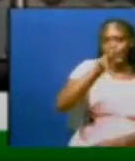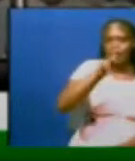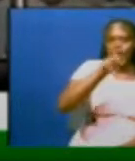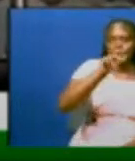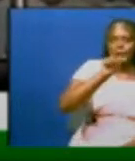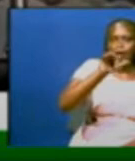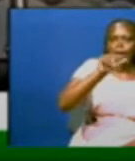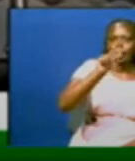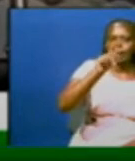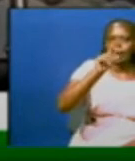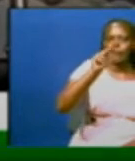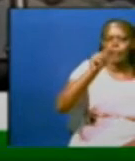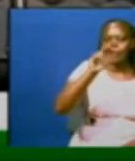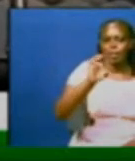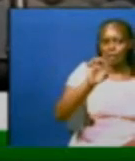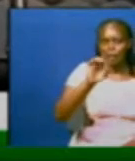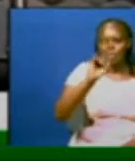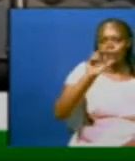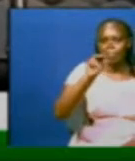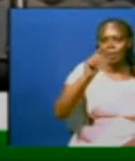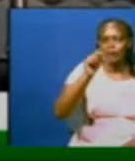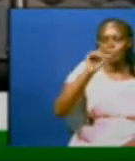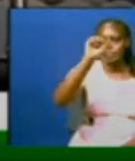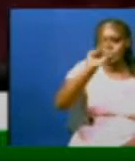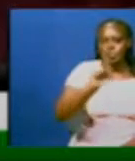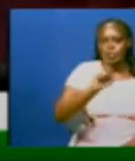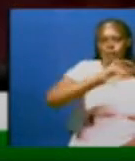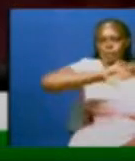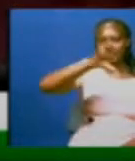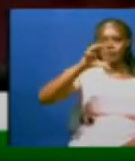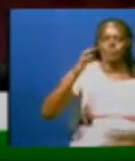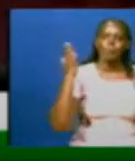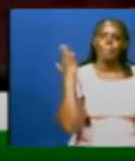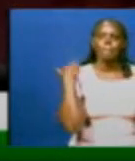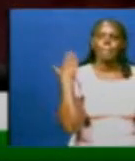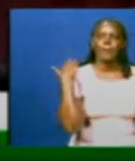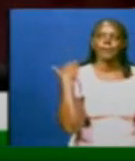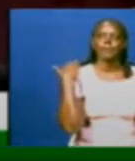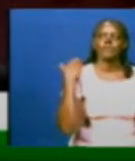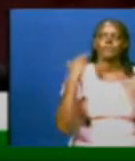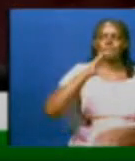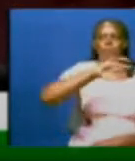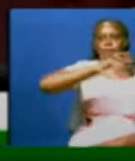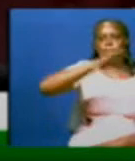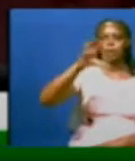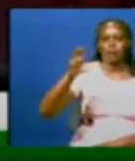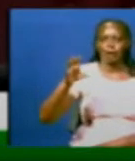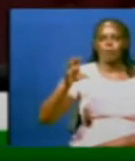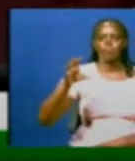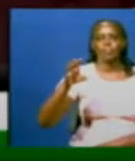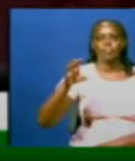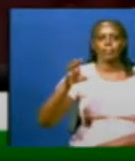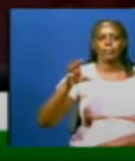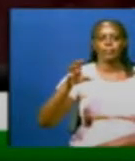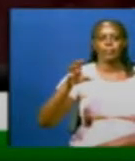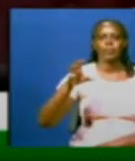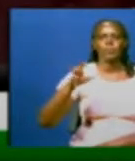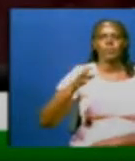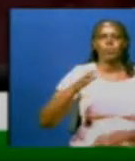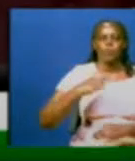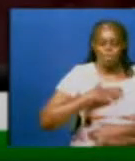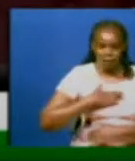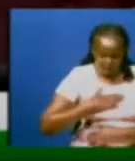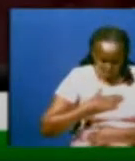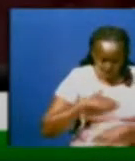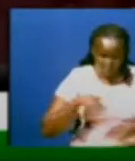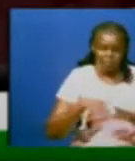High School from Imenti South constituency, Meru County. And you will note, and Honorable Wamushomba will be happy to know,